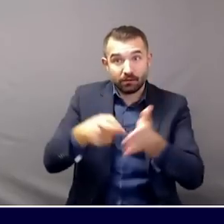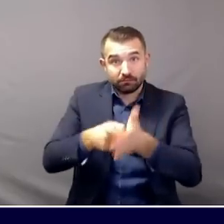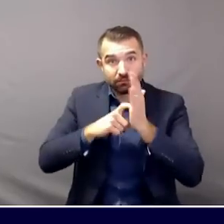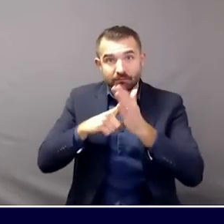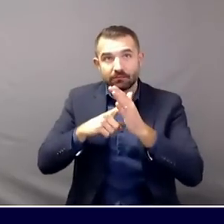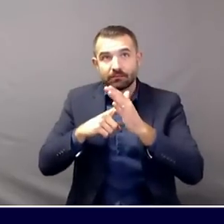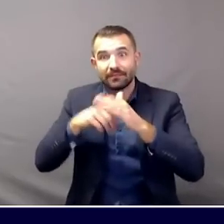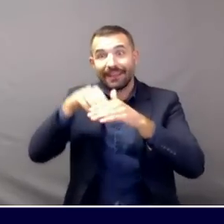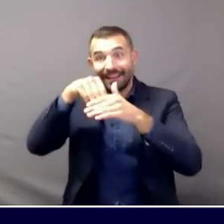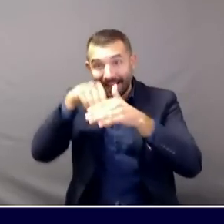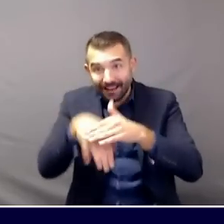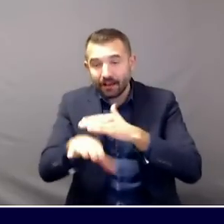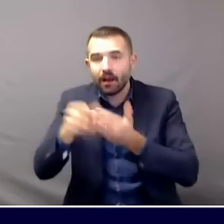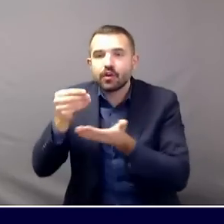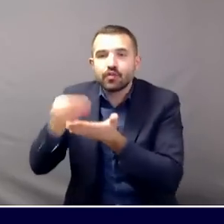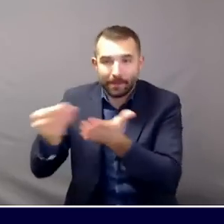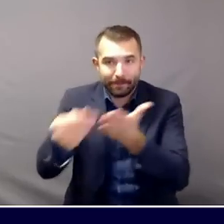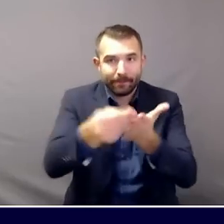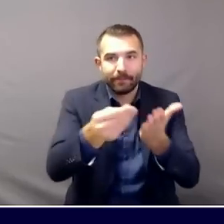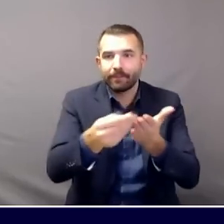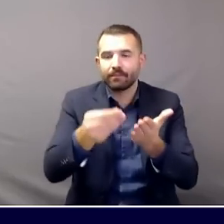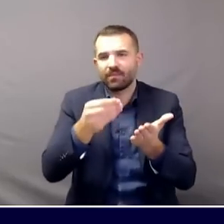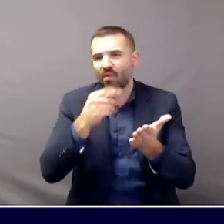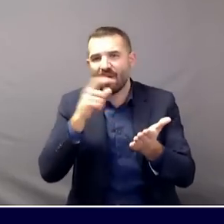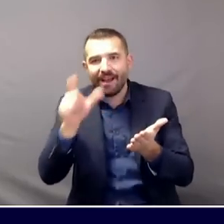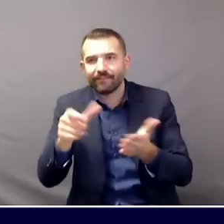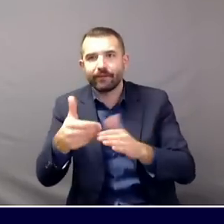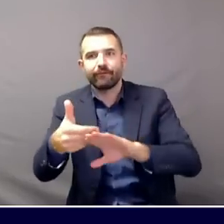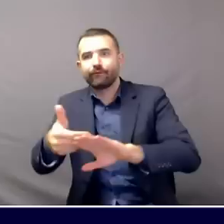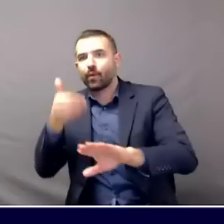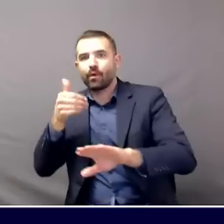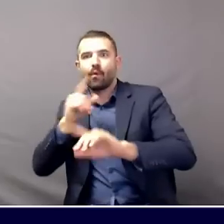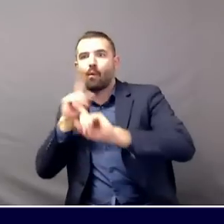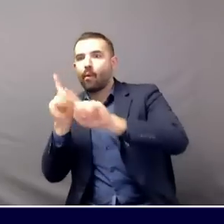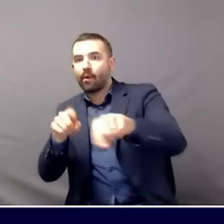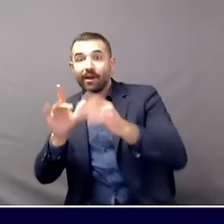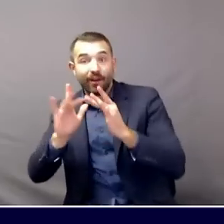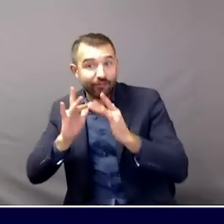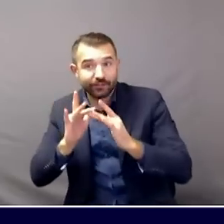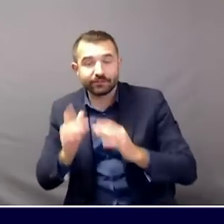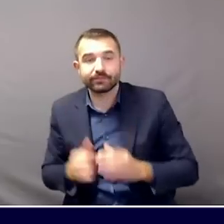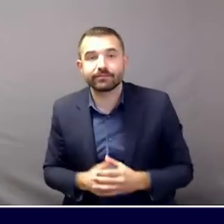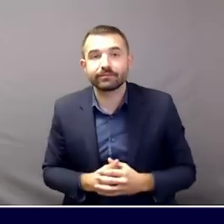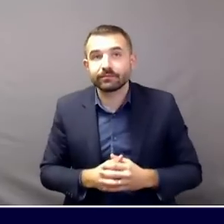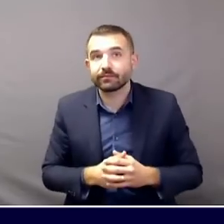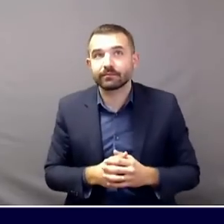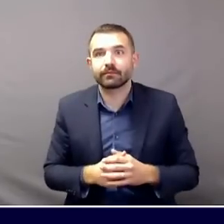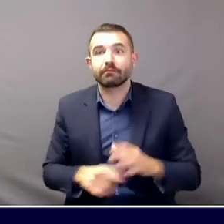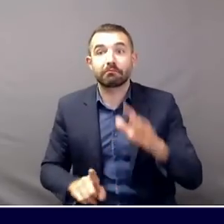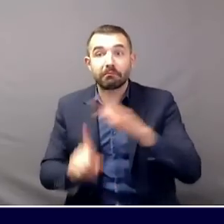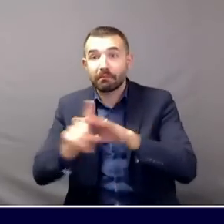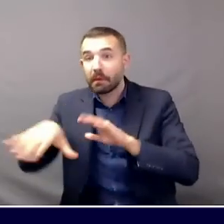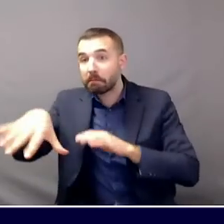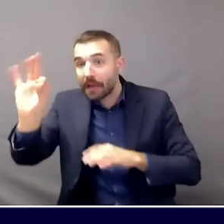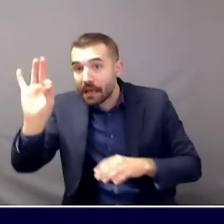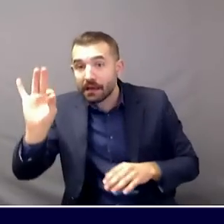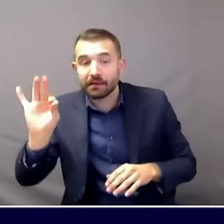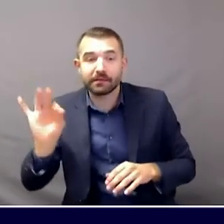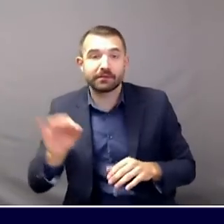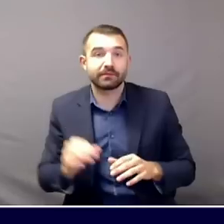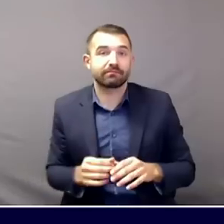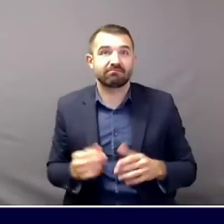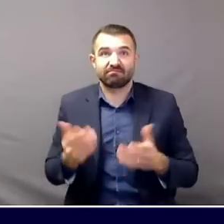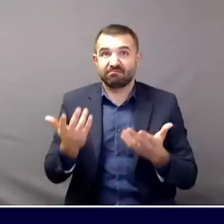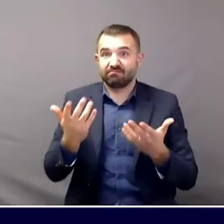a chance, like going to a store, wearing masks, keeping distance, even going out in public in general, when you take a